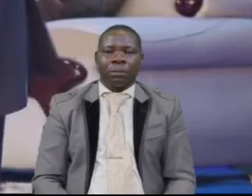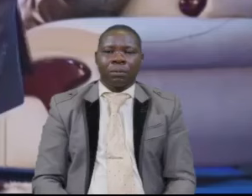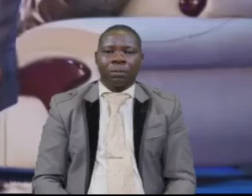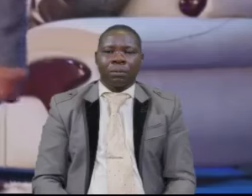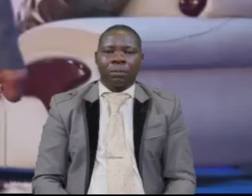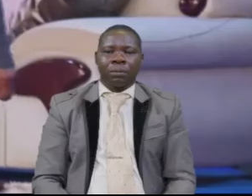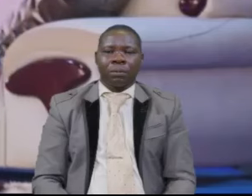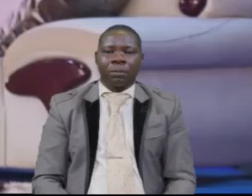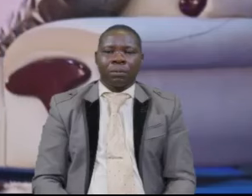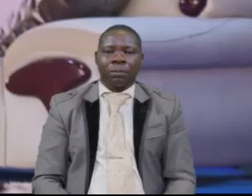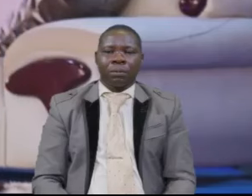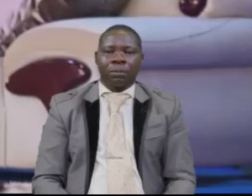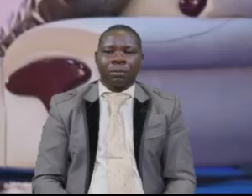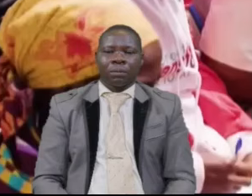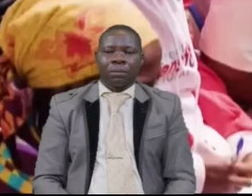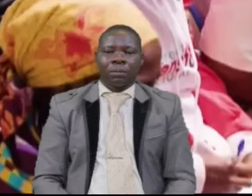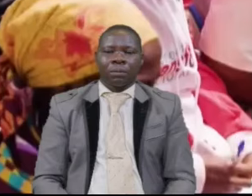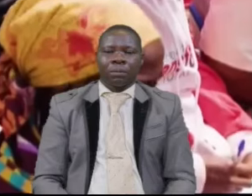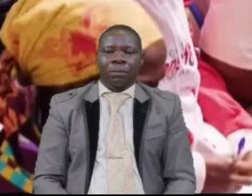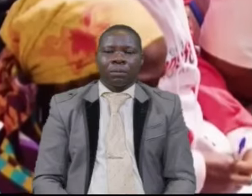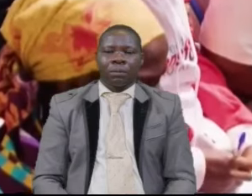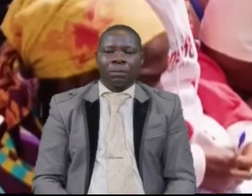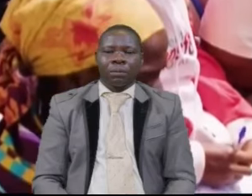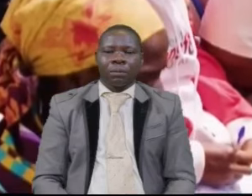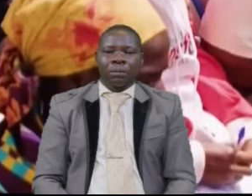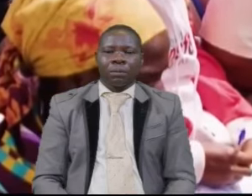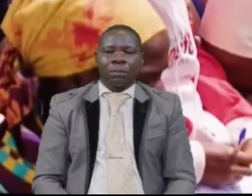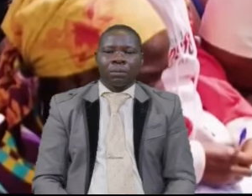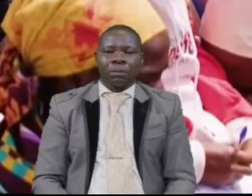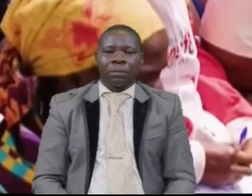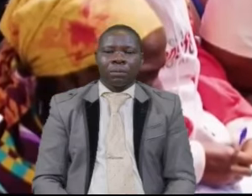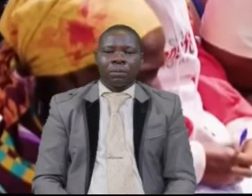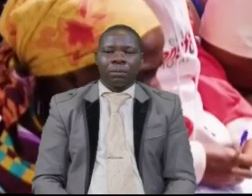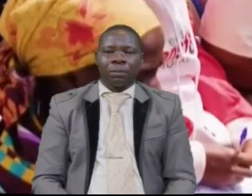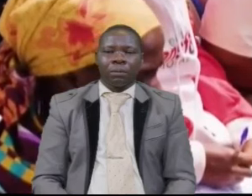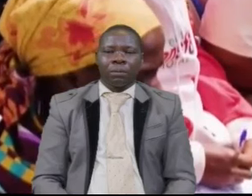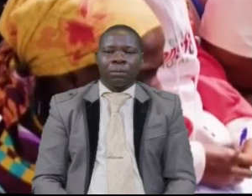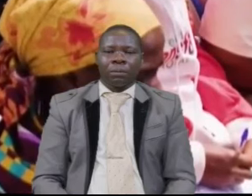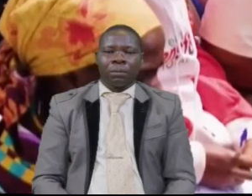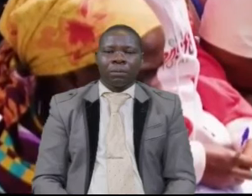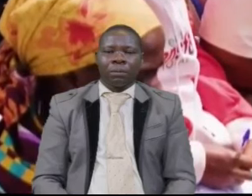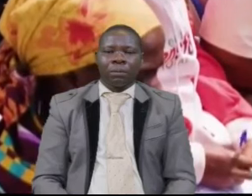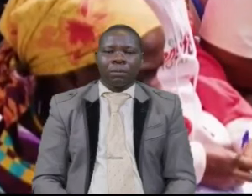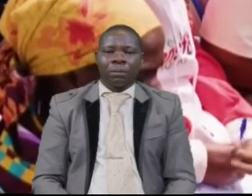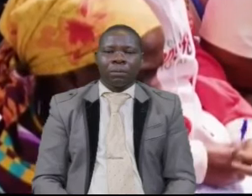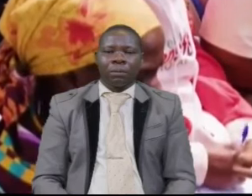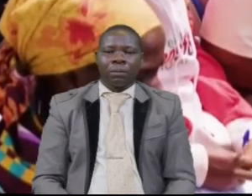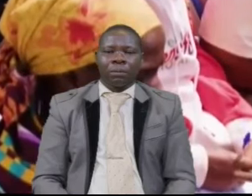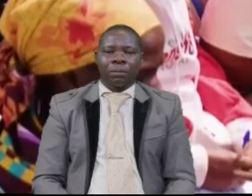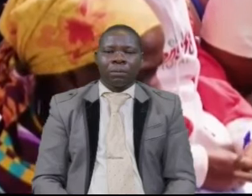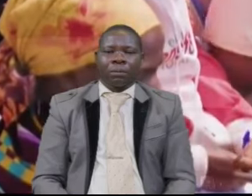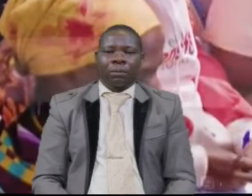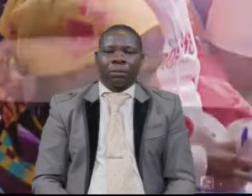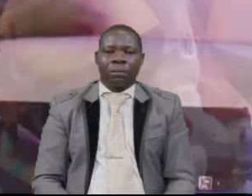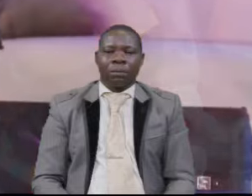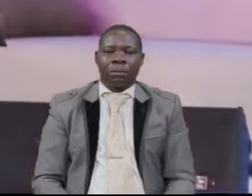determined upon your people that Messiah will come. He'll put an end to sin and he'll bring in